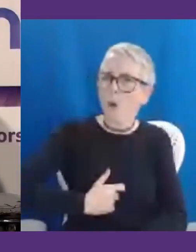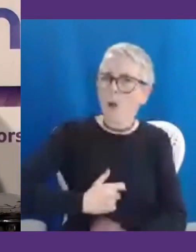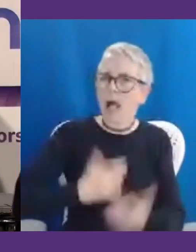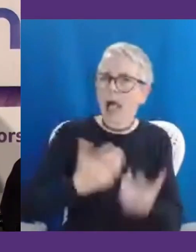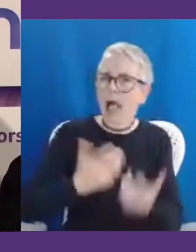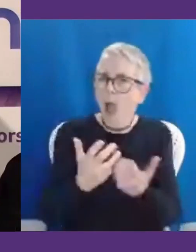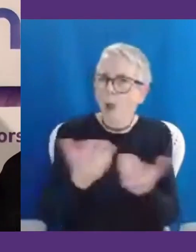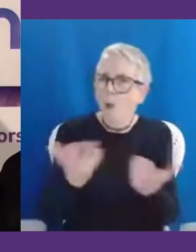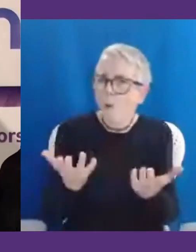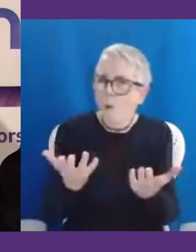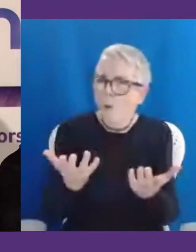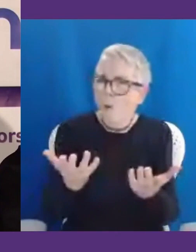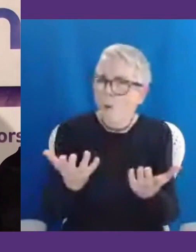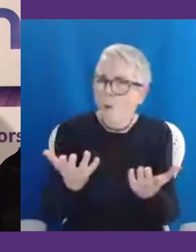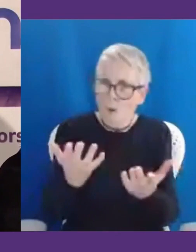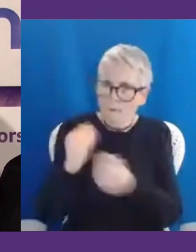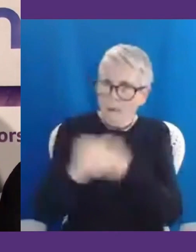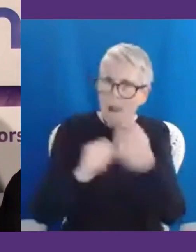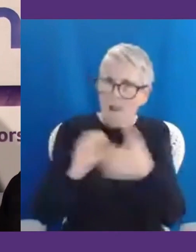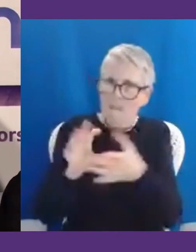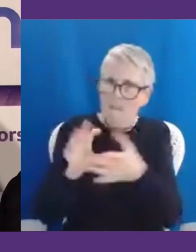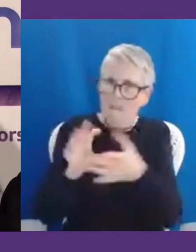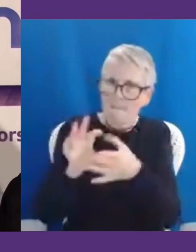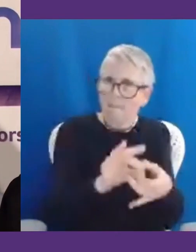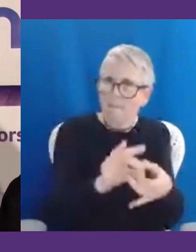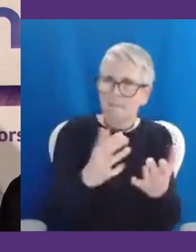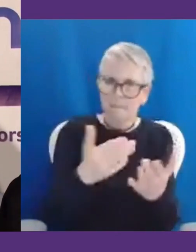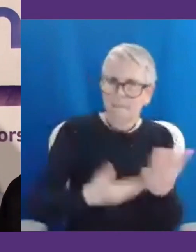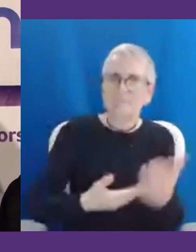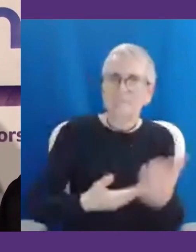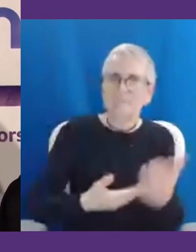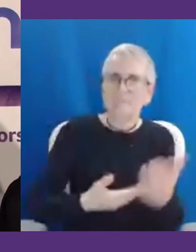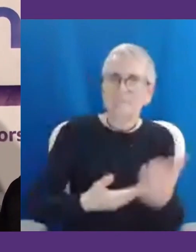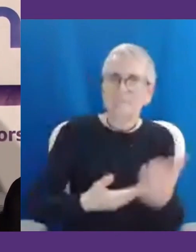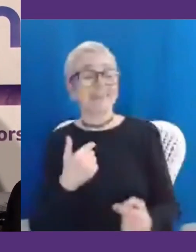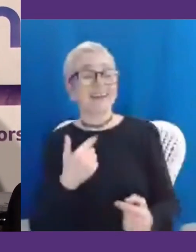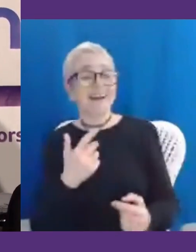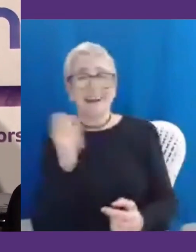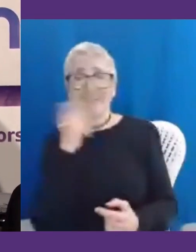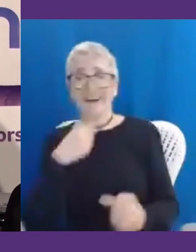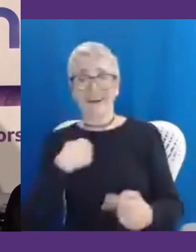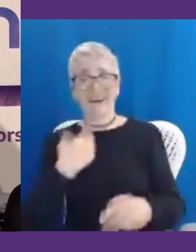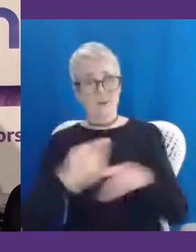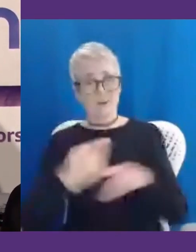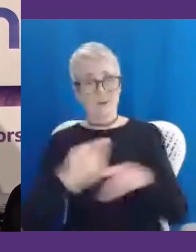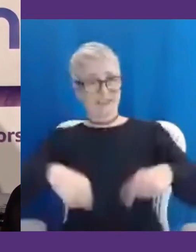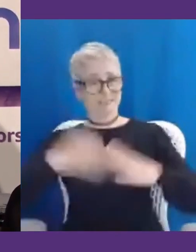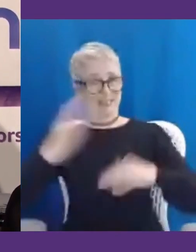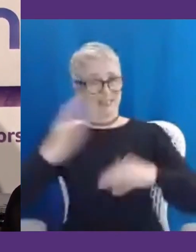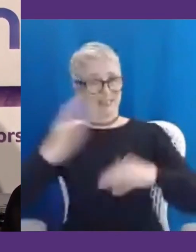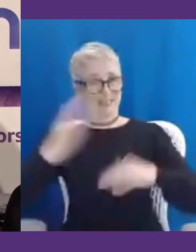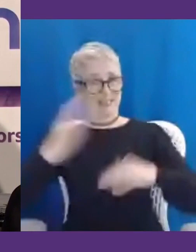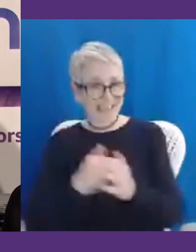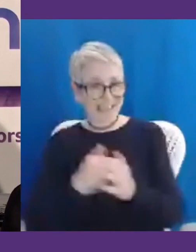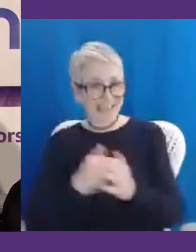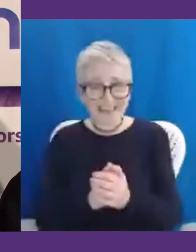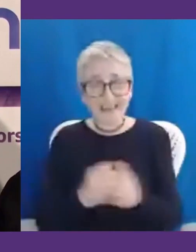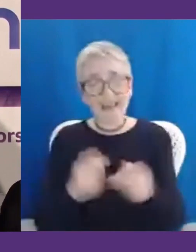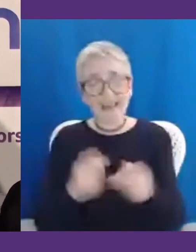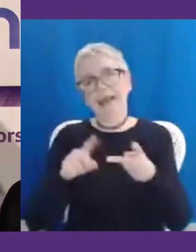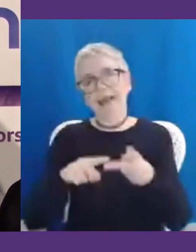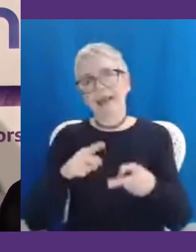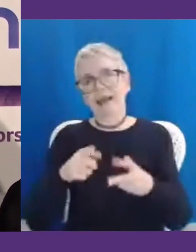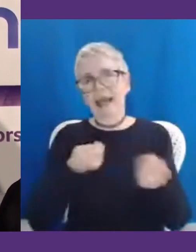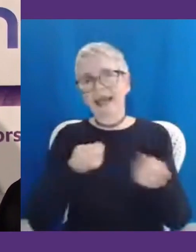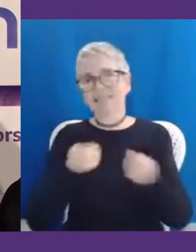so I worked in this building actually. I was assistant editor at The Sun. I have a daughter who has complex needs,